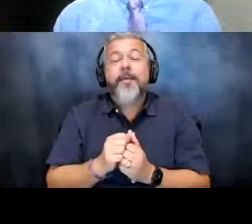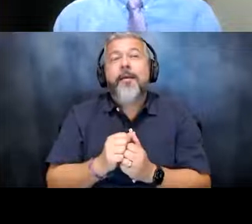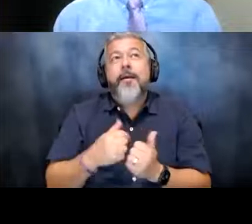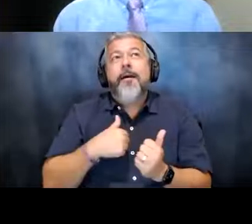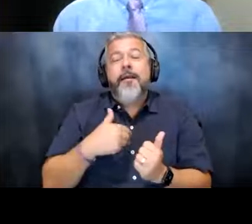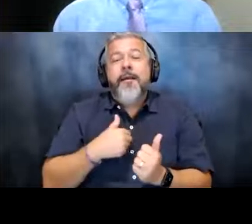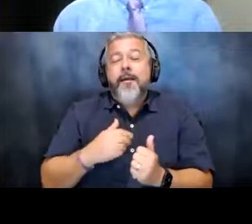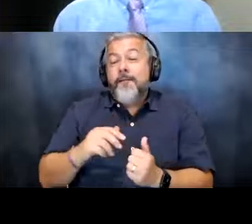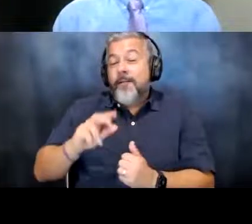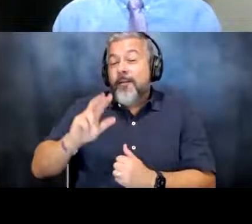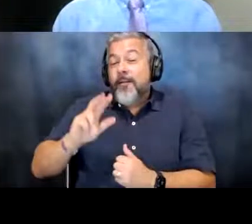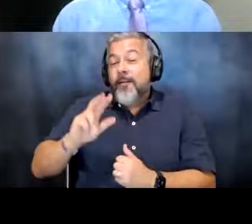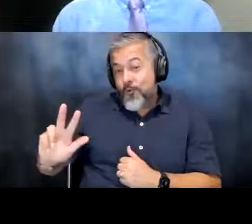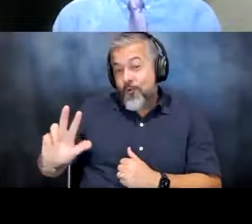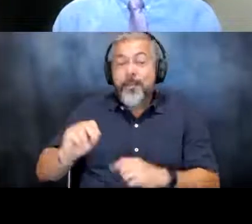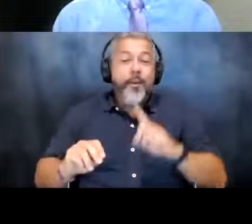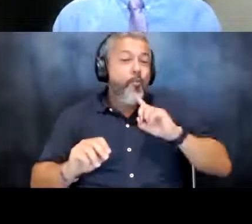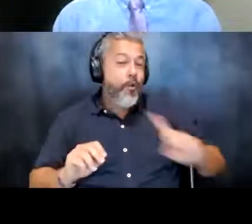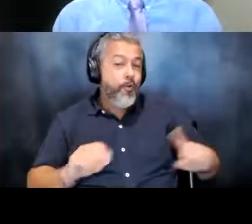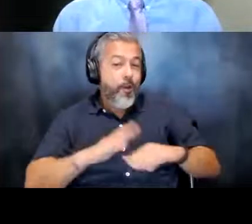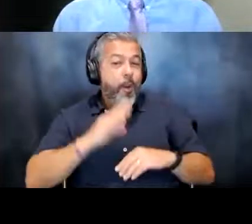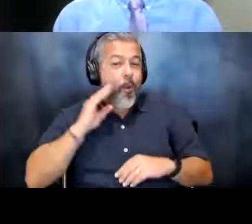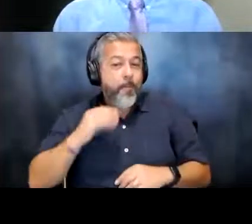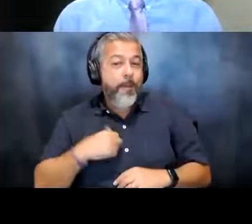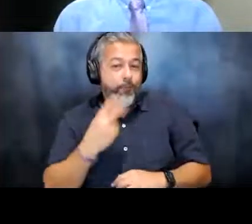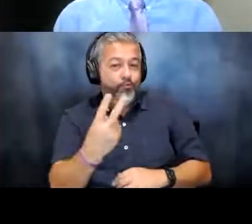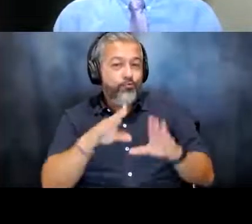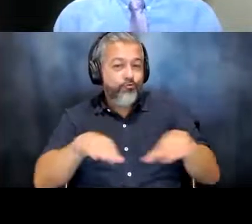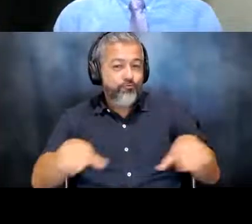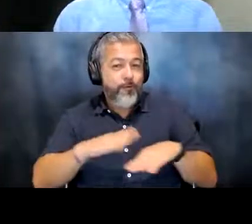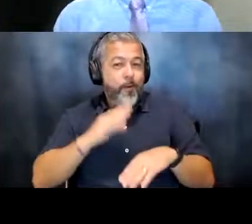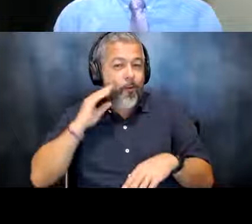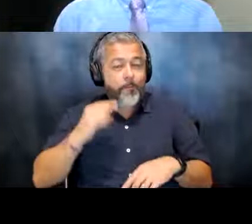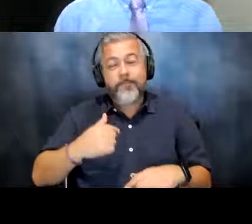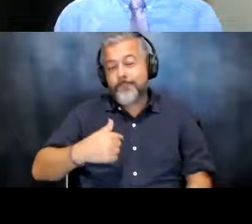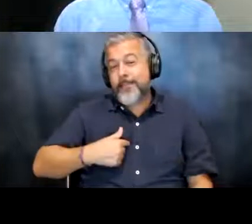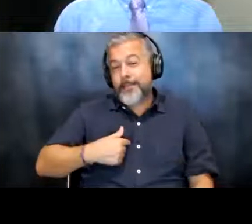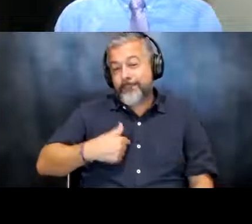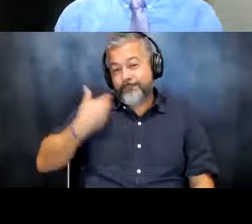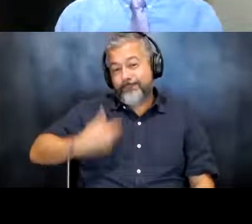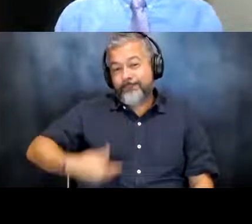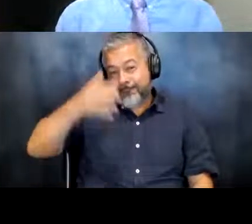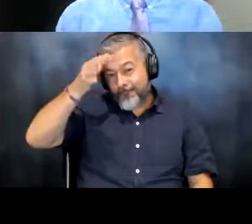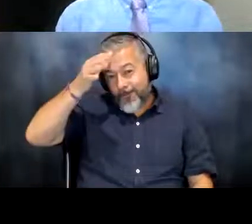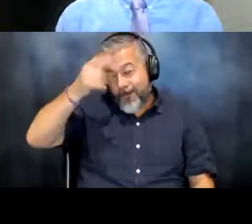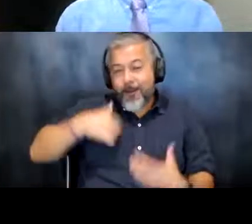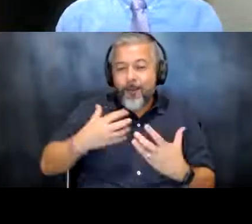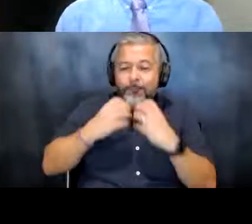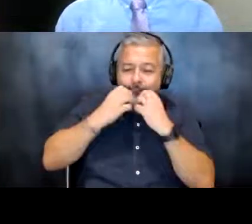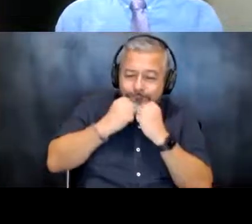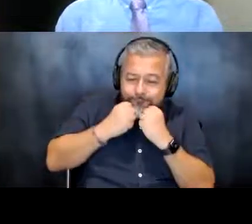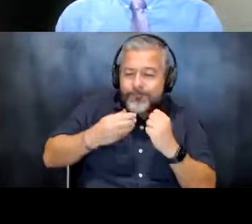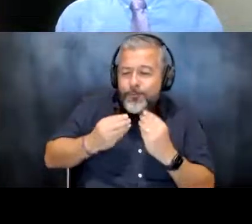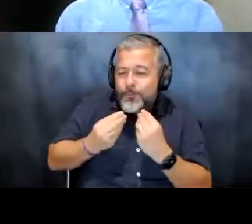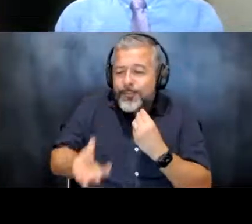a 1-year-old at home. And as a dad, I want the best for my kids, and I do everything